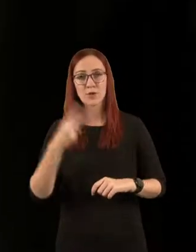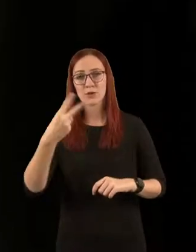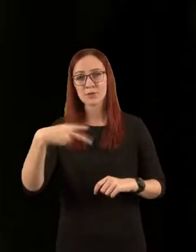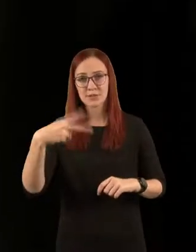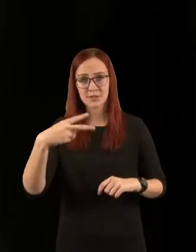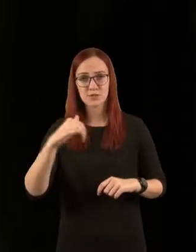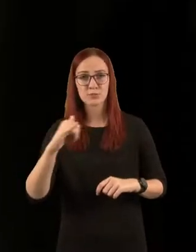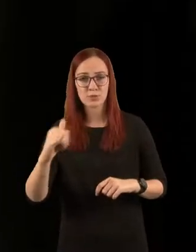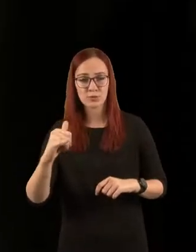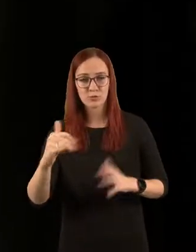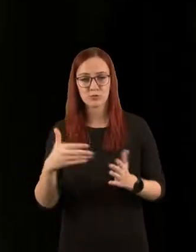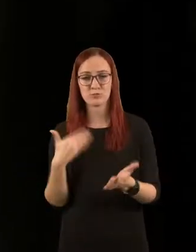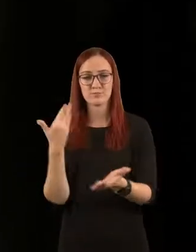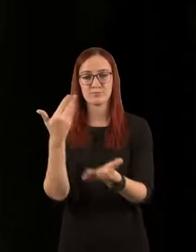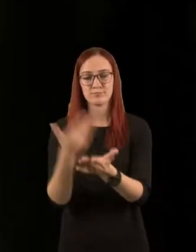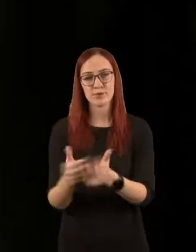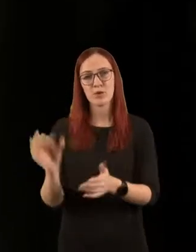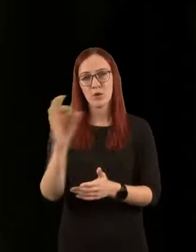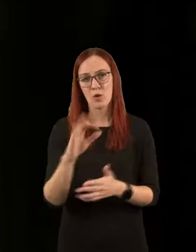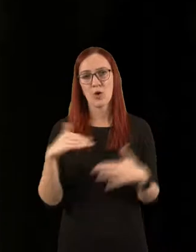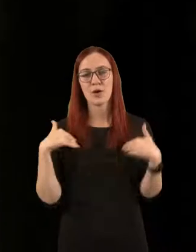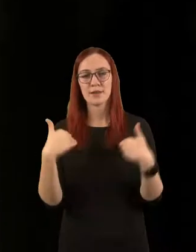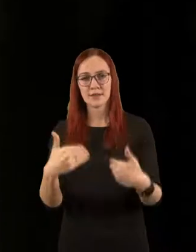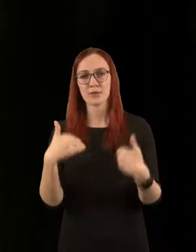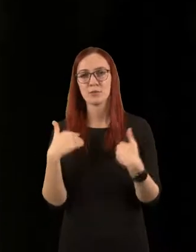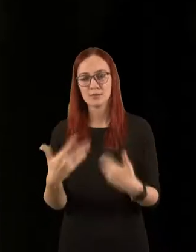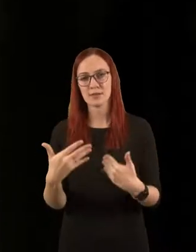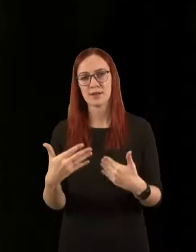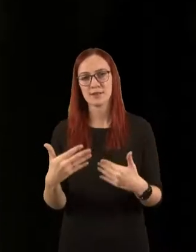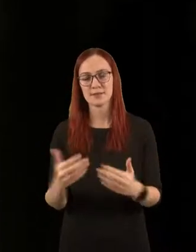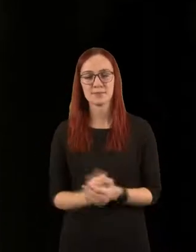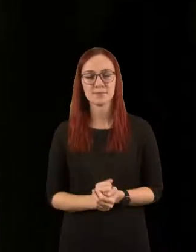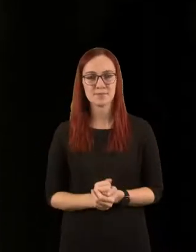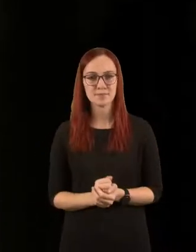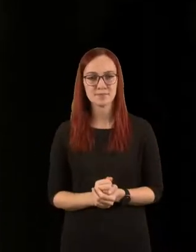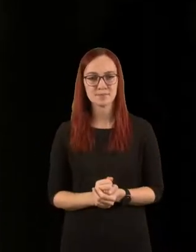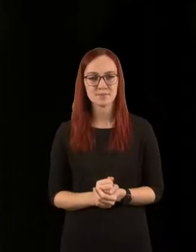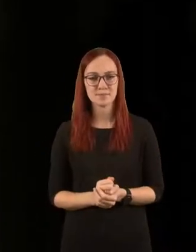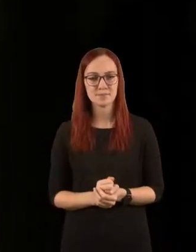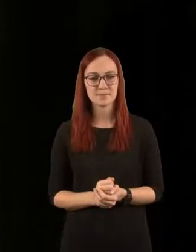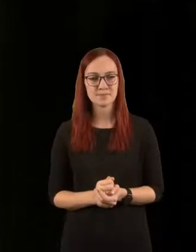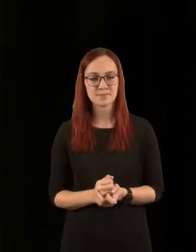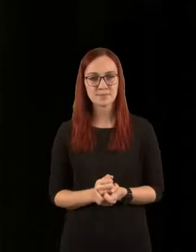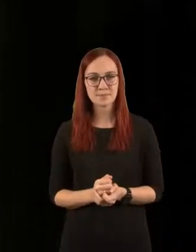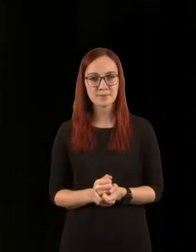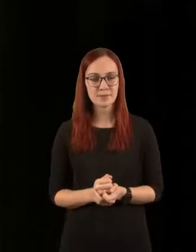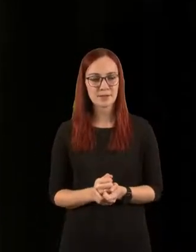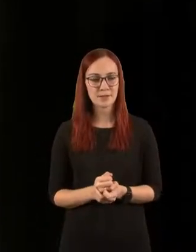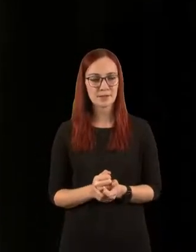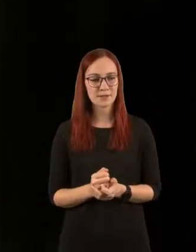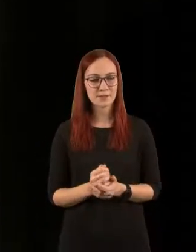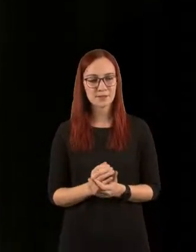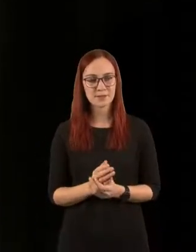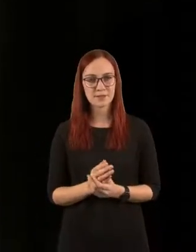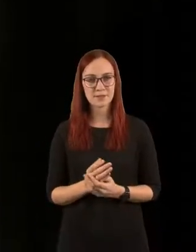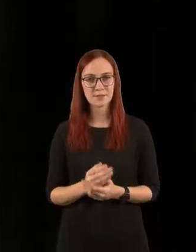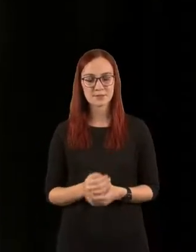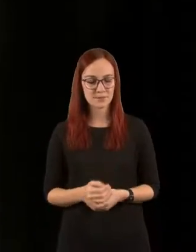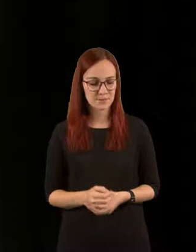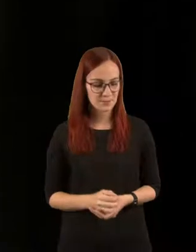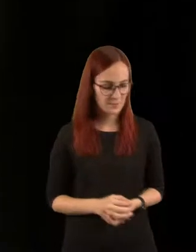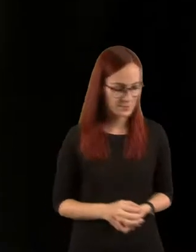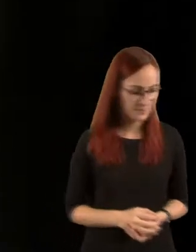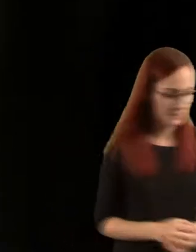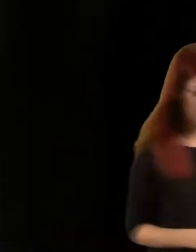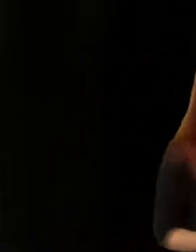so. And in my presentation of 20 minutes, I will touch upon the recommendations and